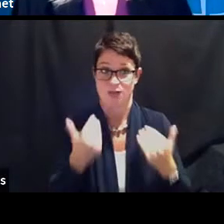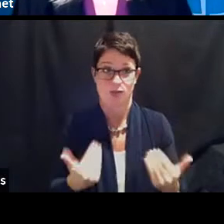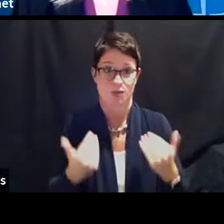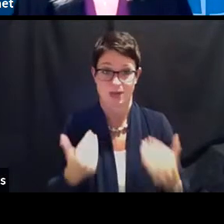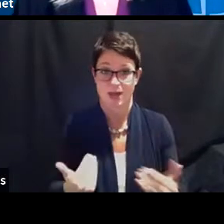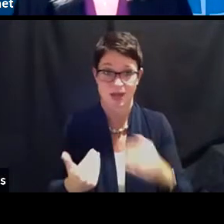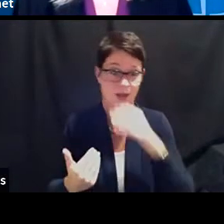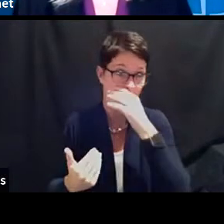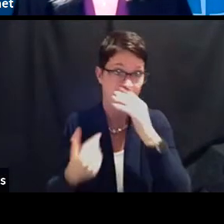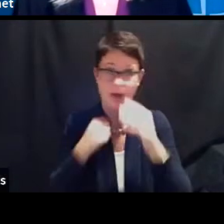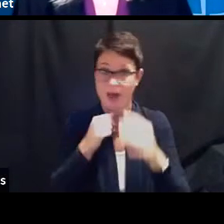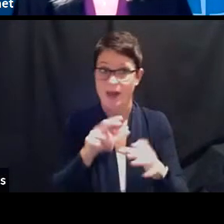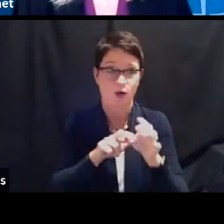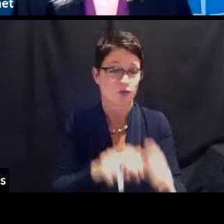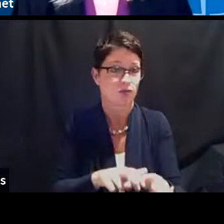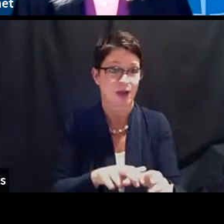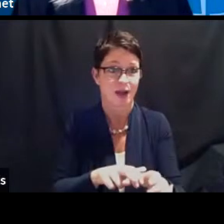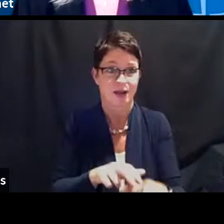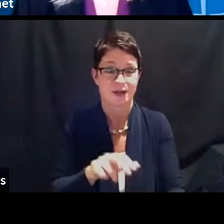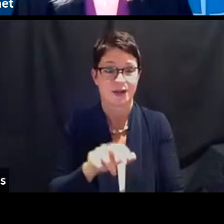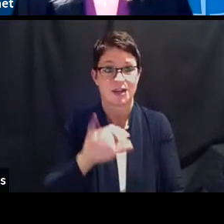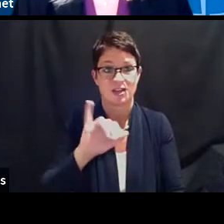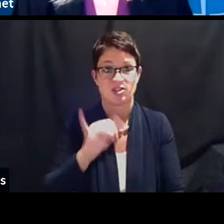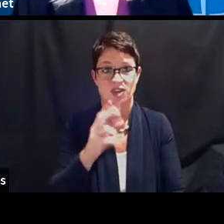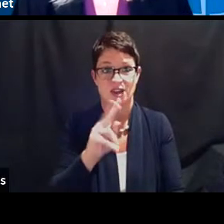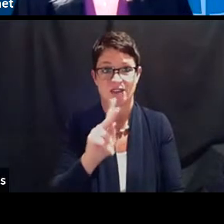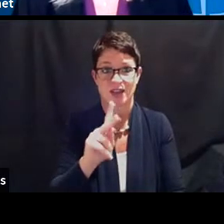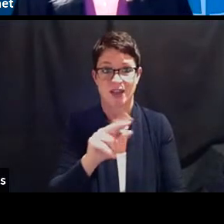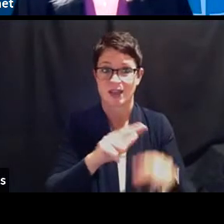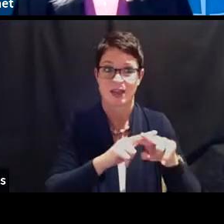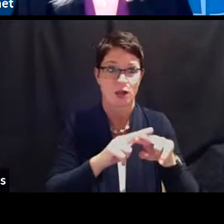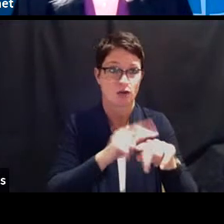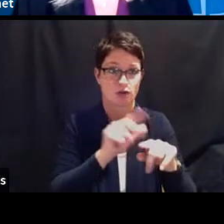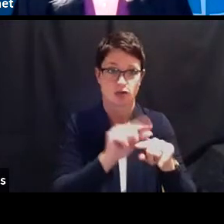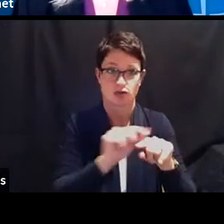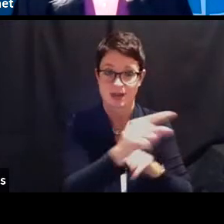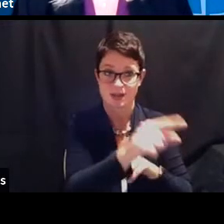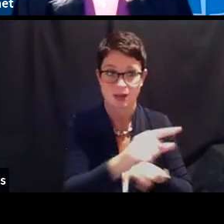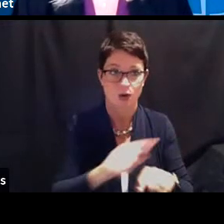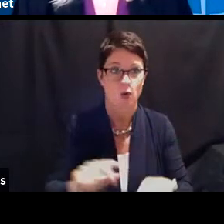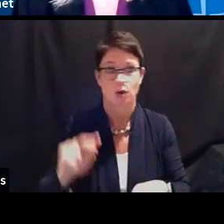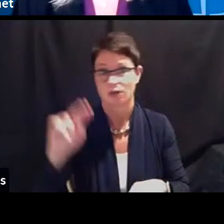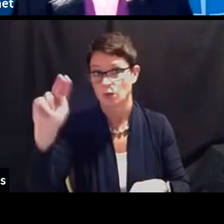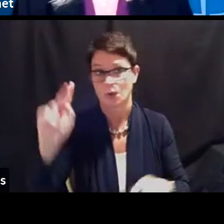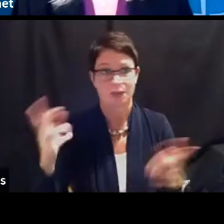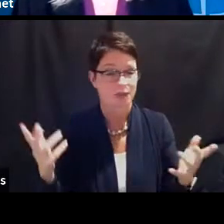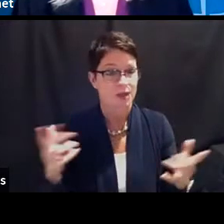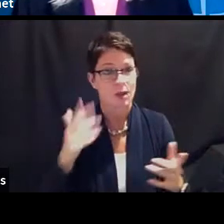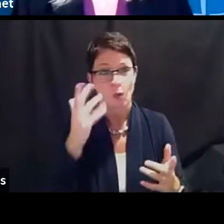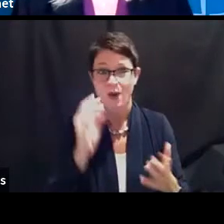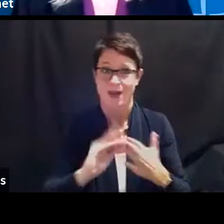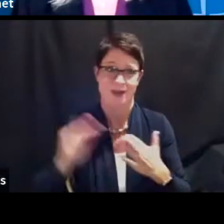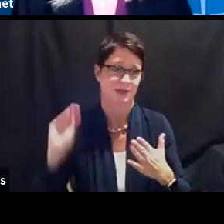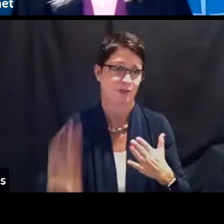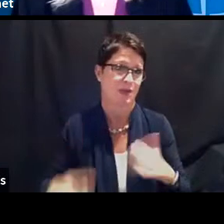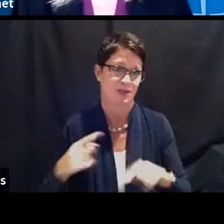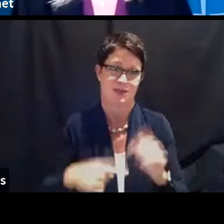don't ride AirTrain JFK or AirTrain Newark because it's too